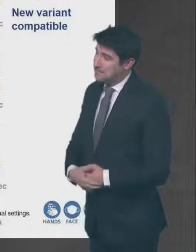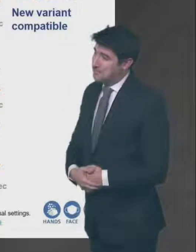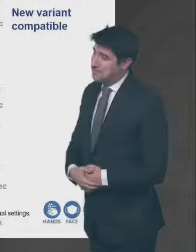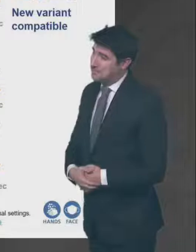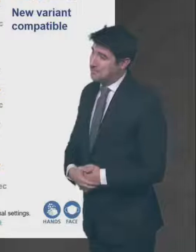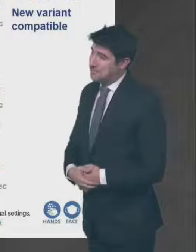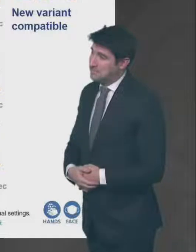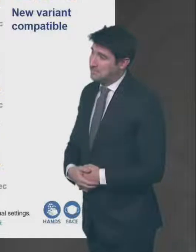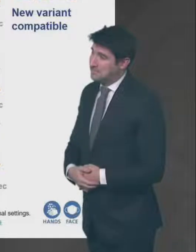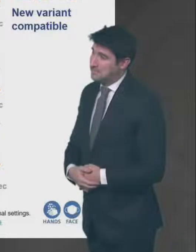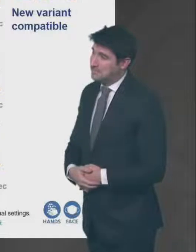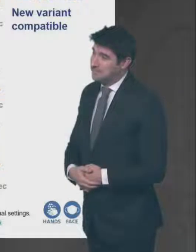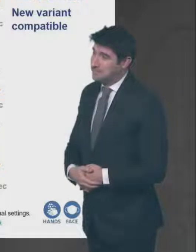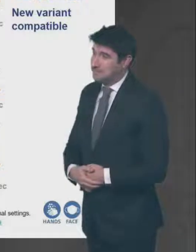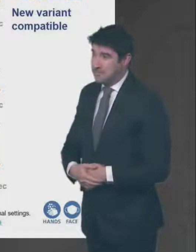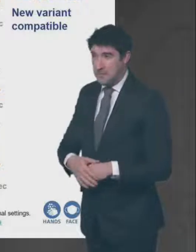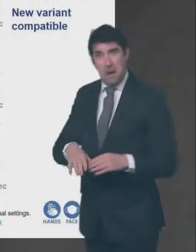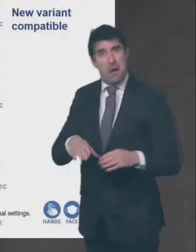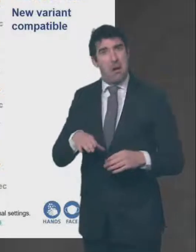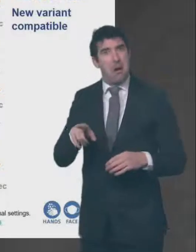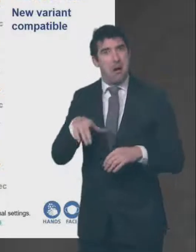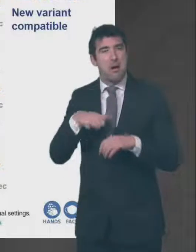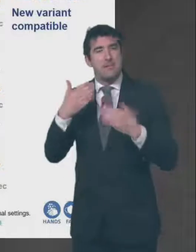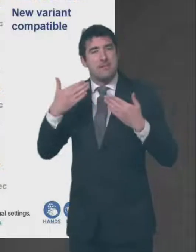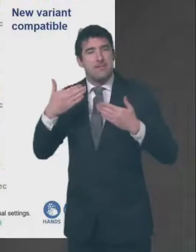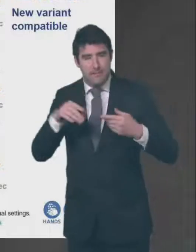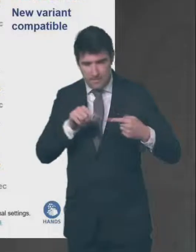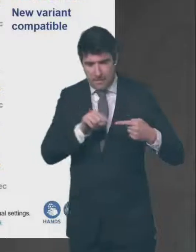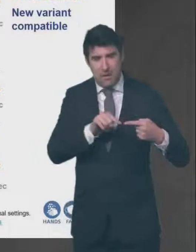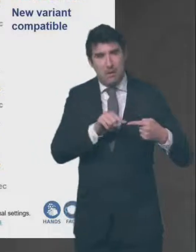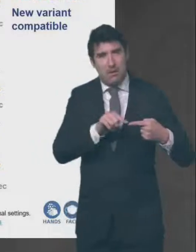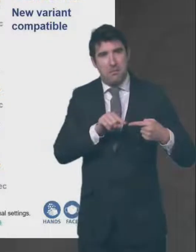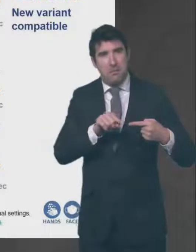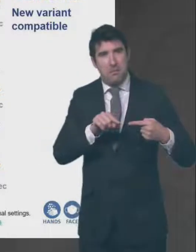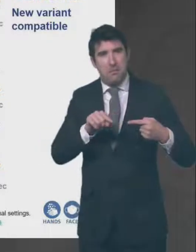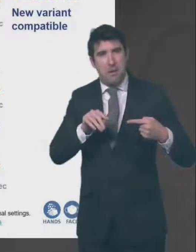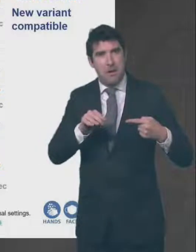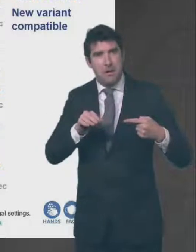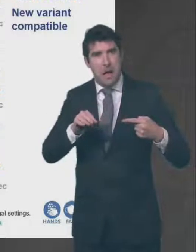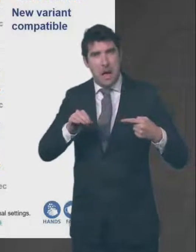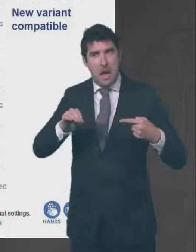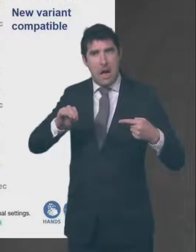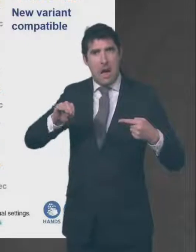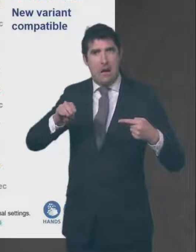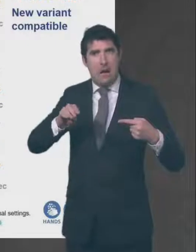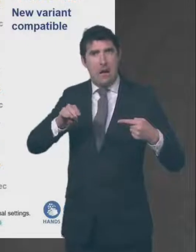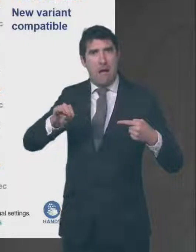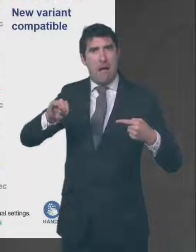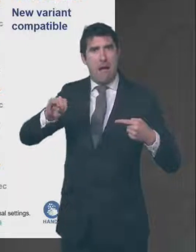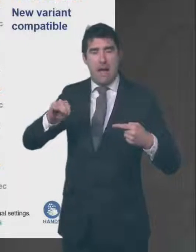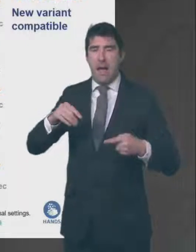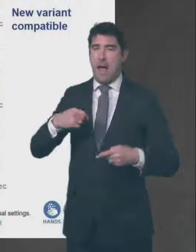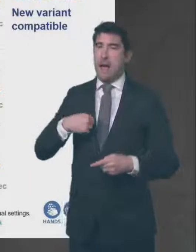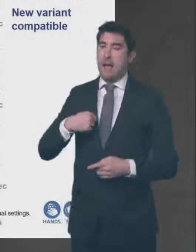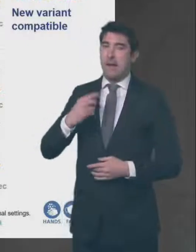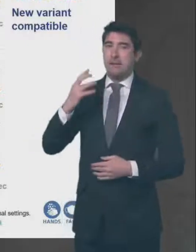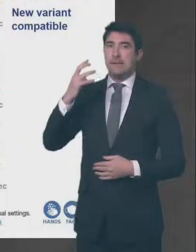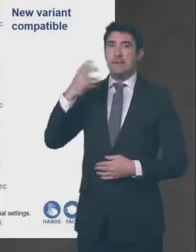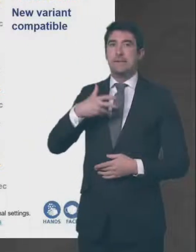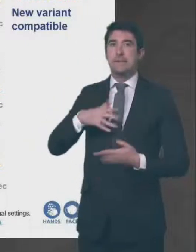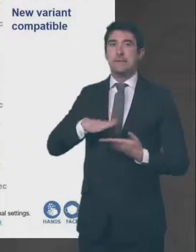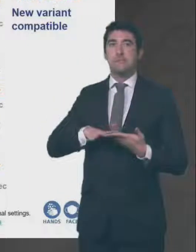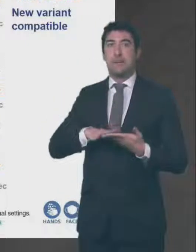beginning to occur. And that obviously is of enormous concern, that the new variant, with its increased